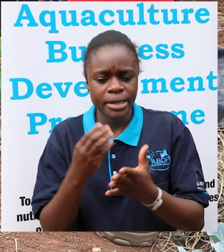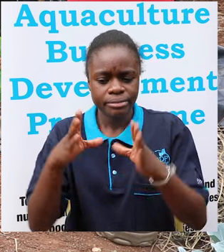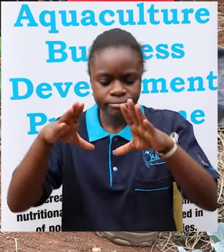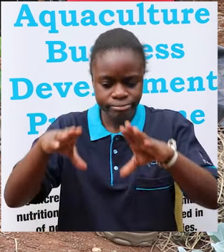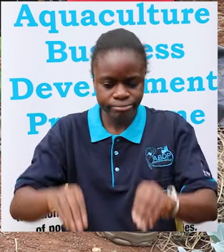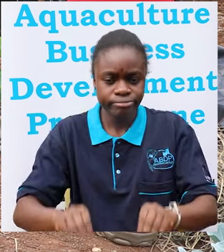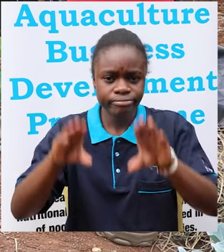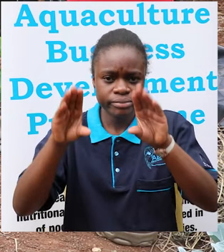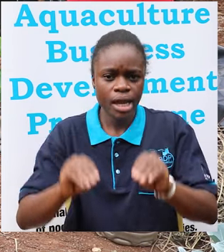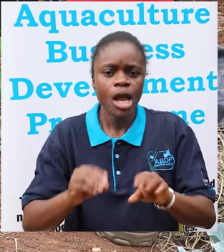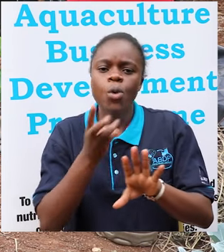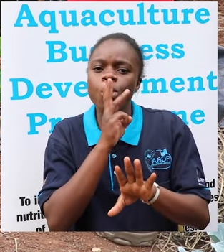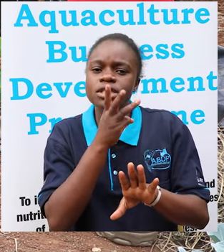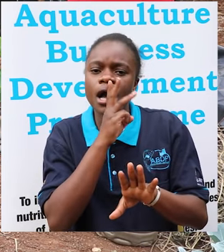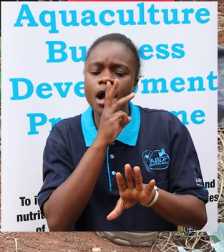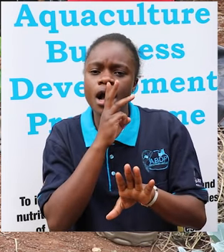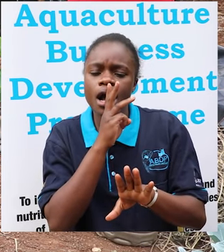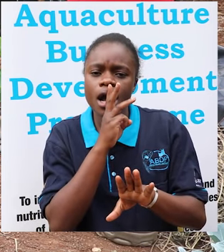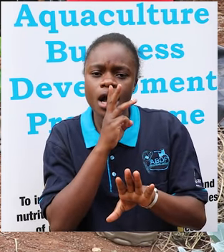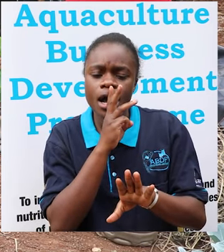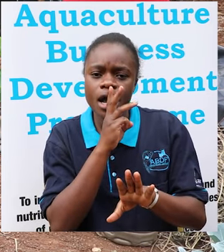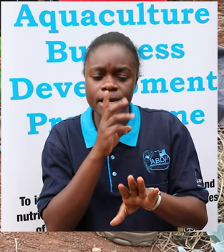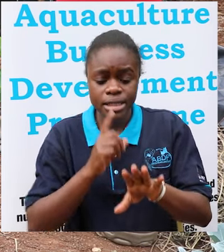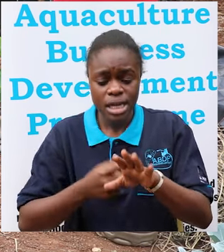for retention of water, and